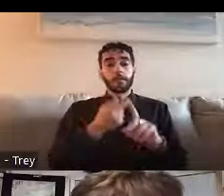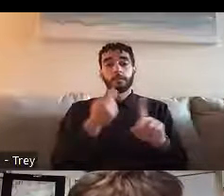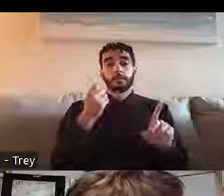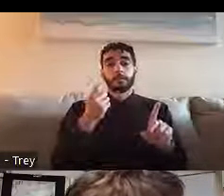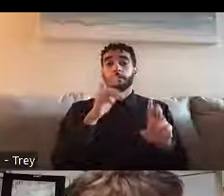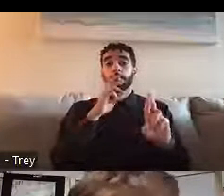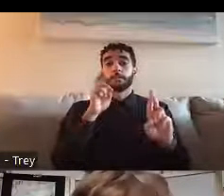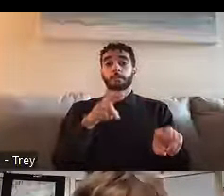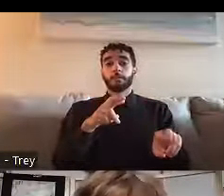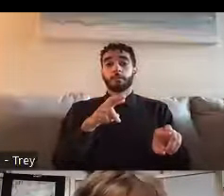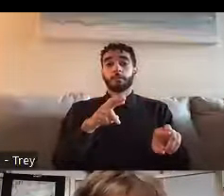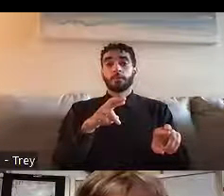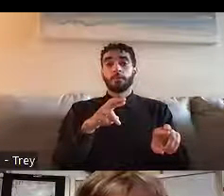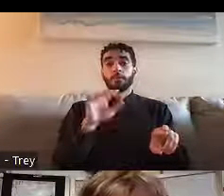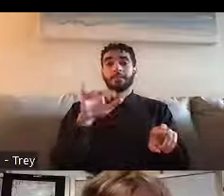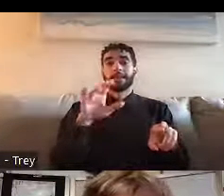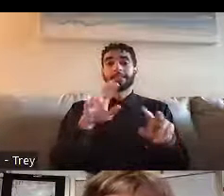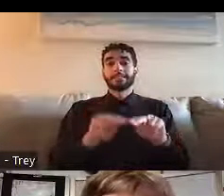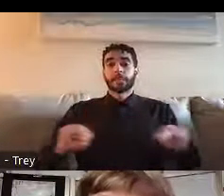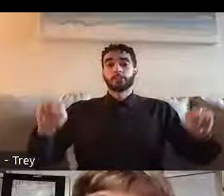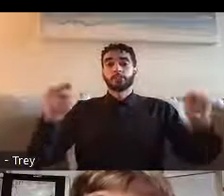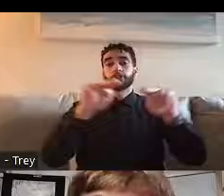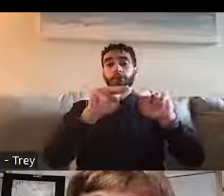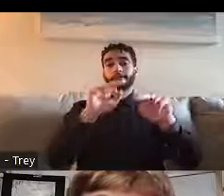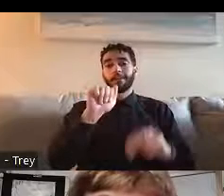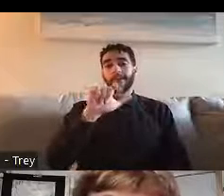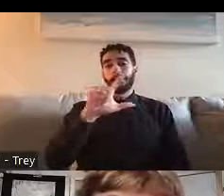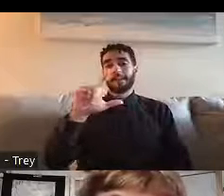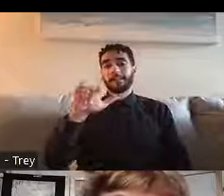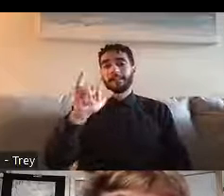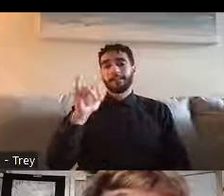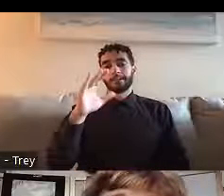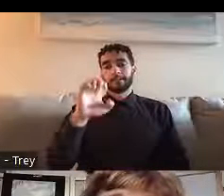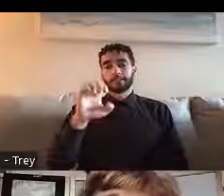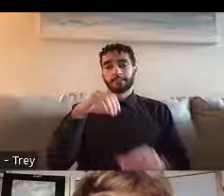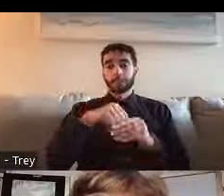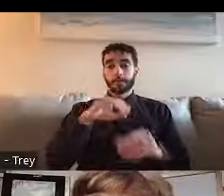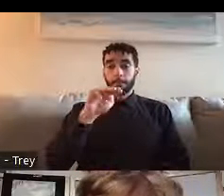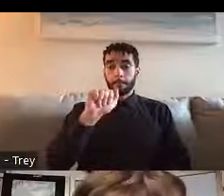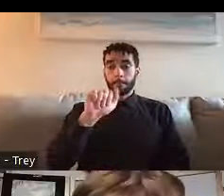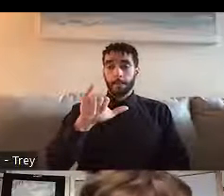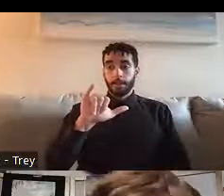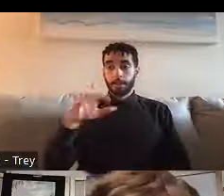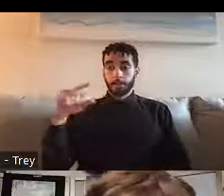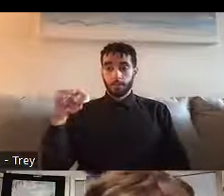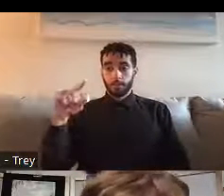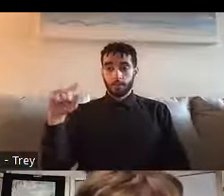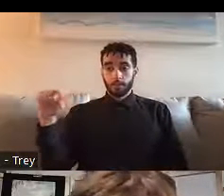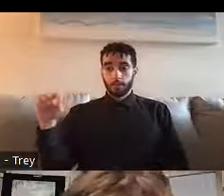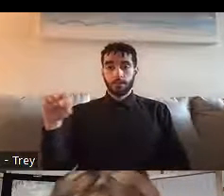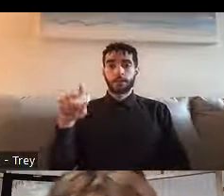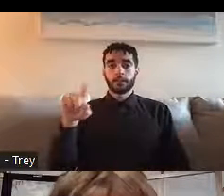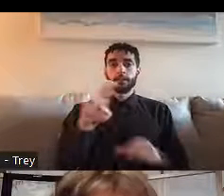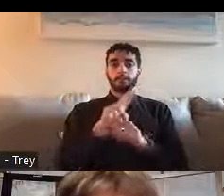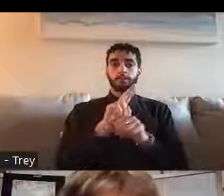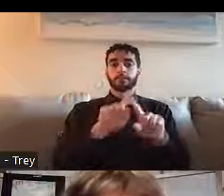report of the National Alliance for Caregiving and AARP in May of 2020. They use a slightly different way of describing